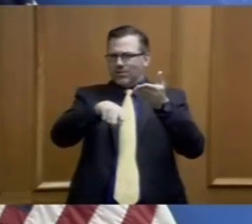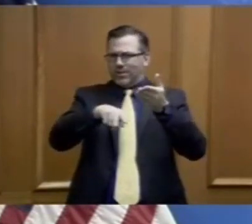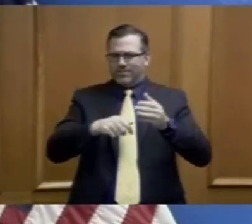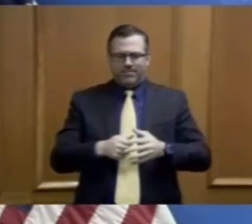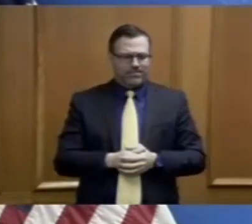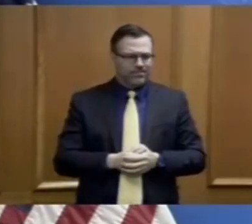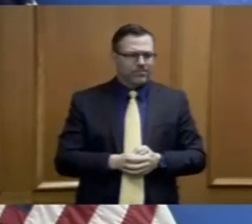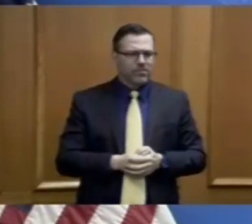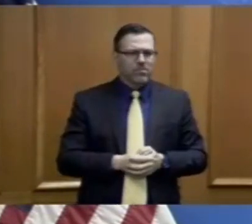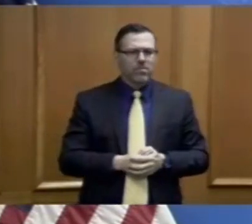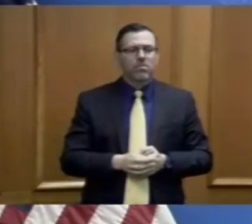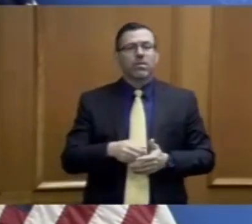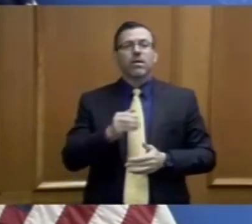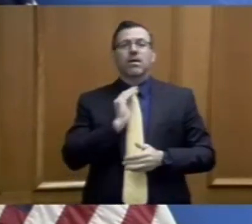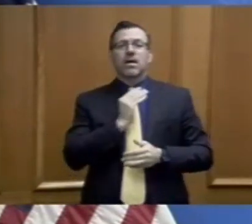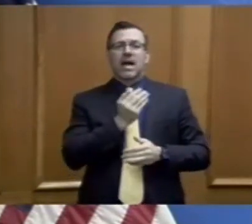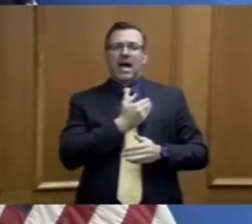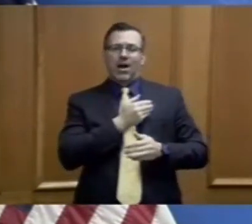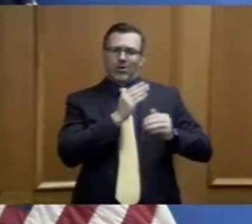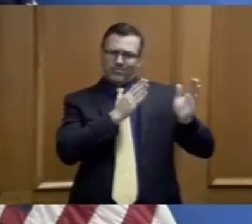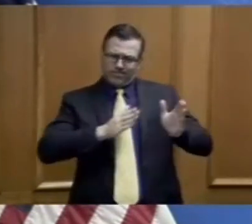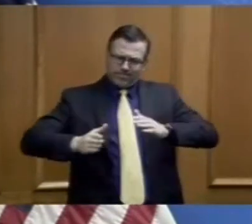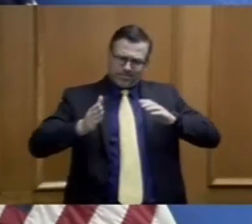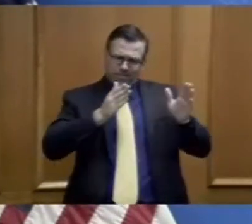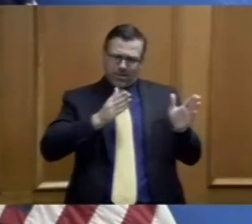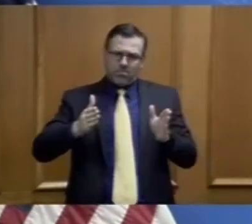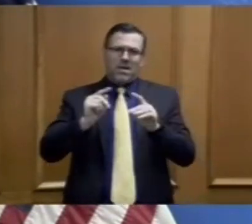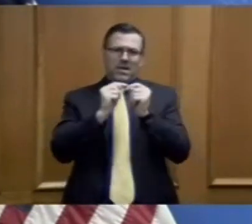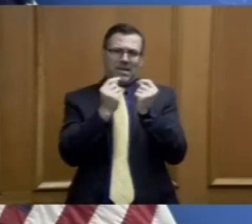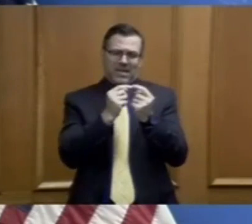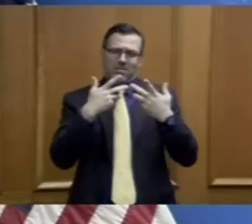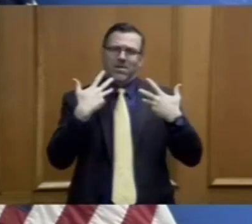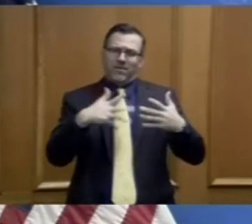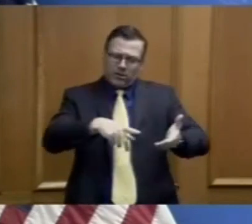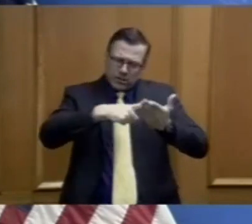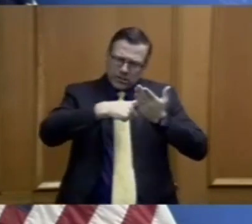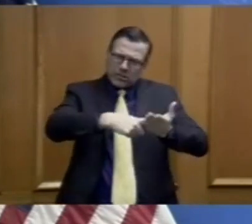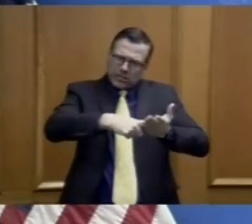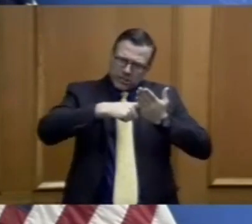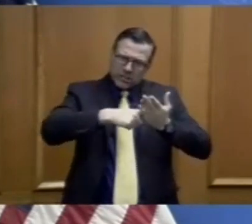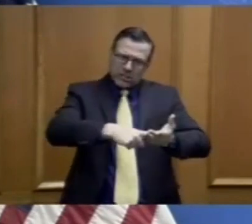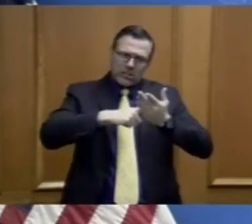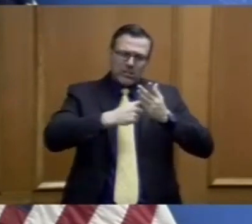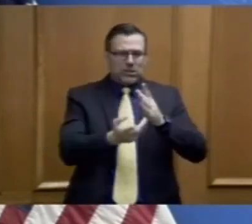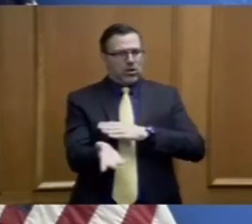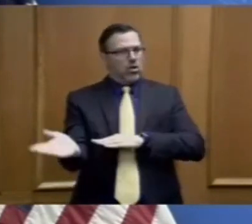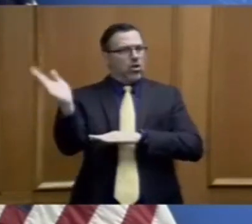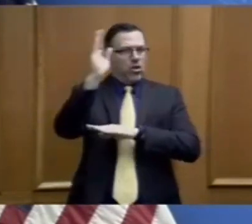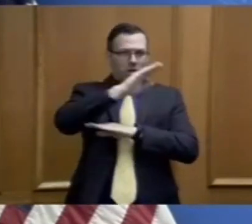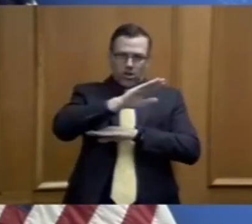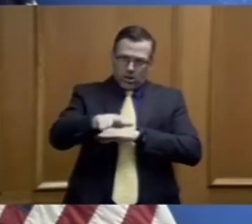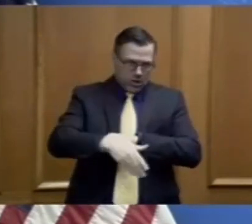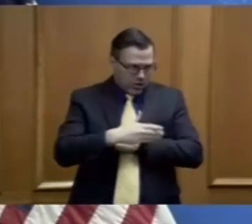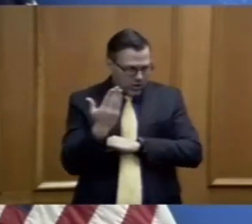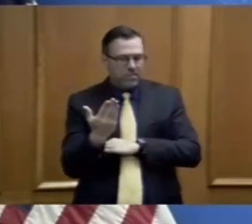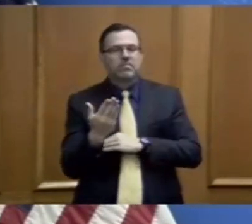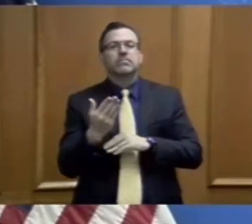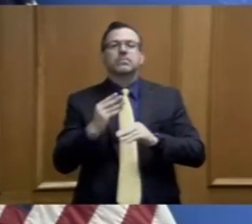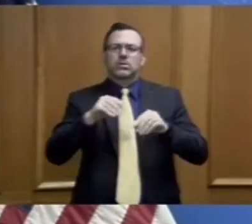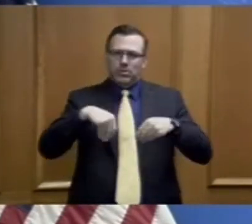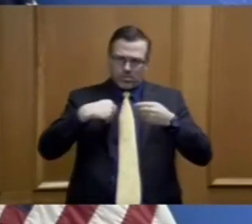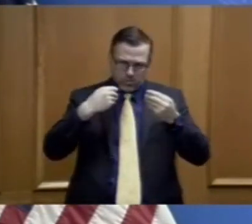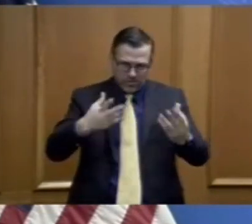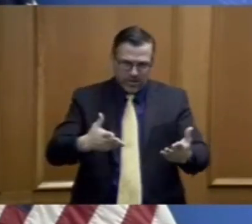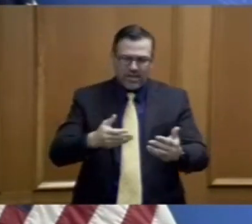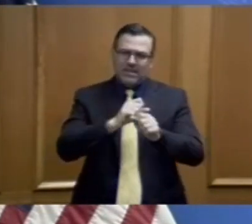Economic Recovery Group has worked around the clock to outline these steps and guidance for a safe, careful, and